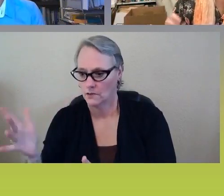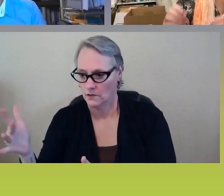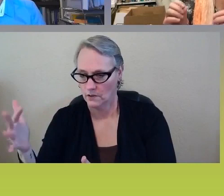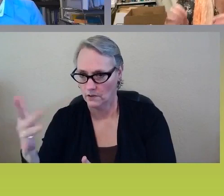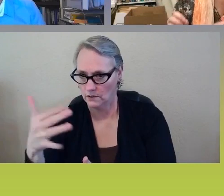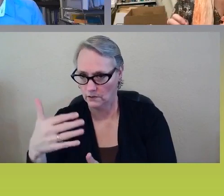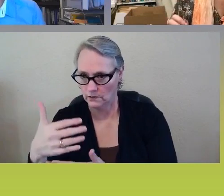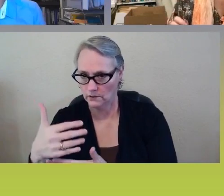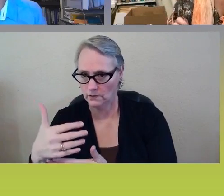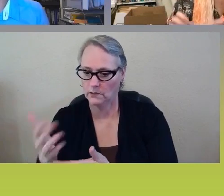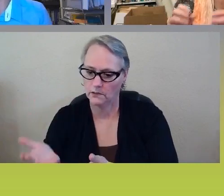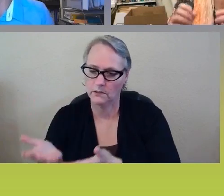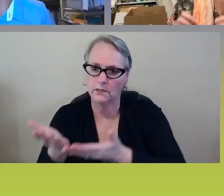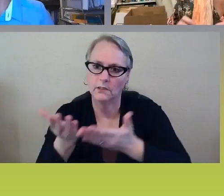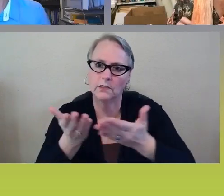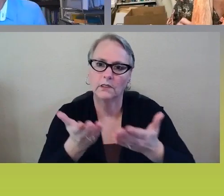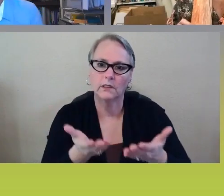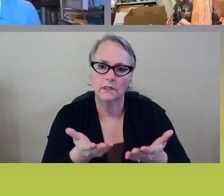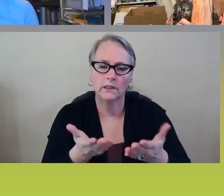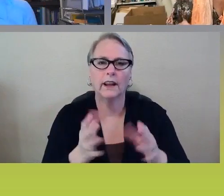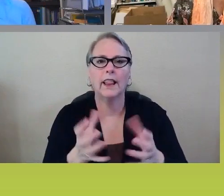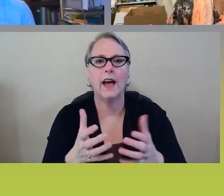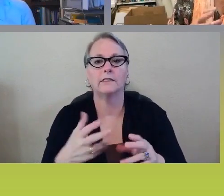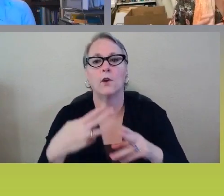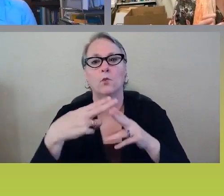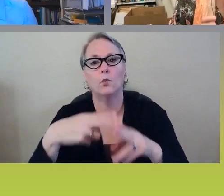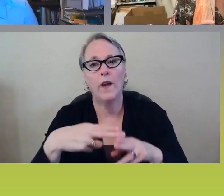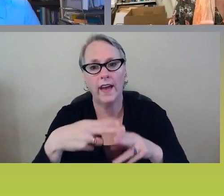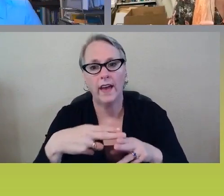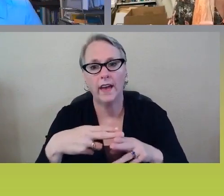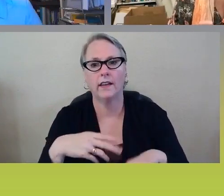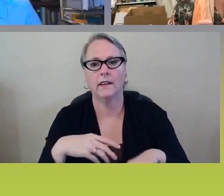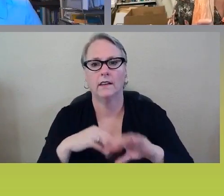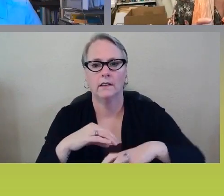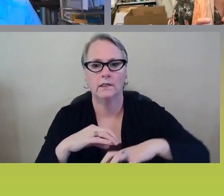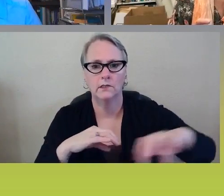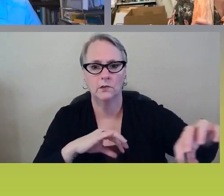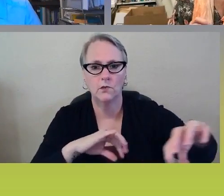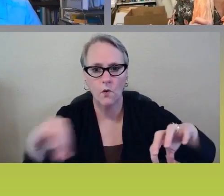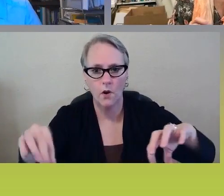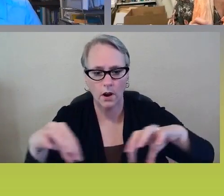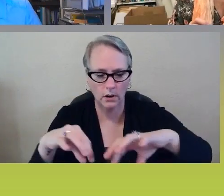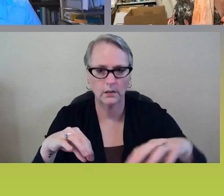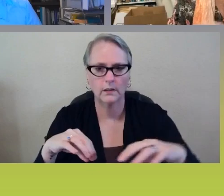class for weighing, sorting, categorizing,